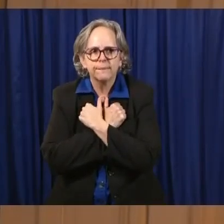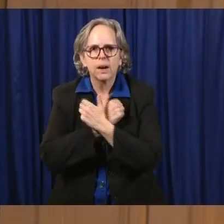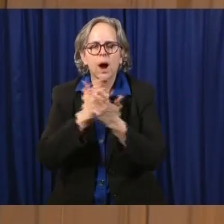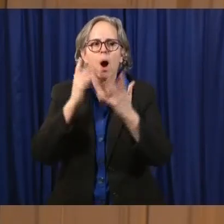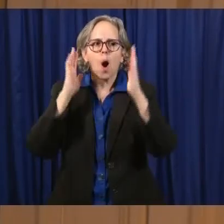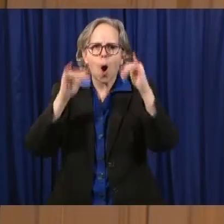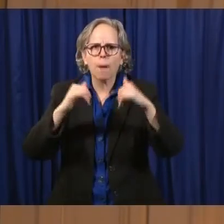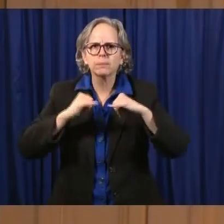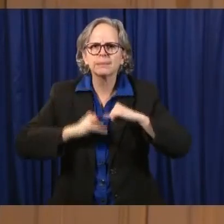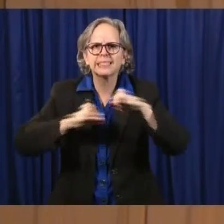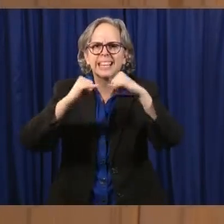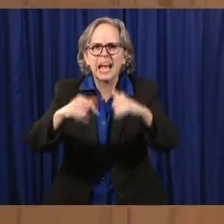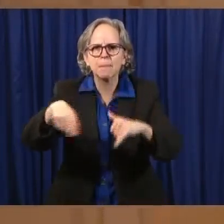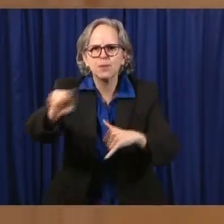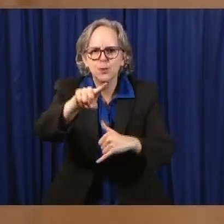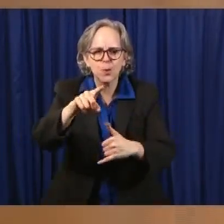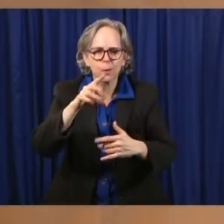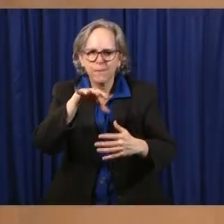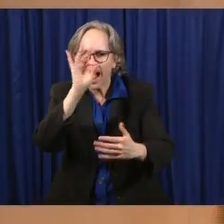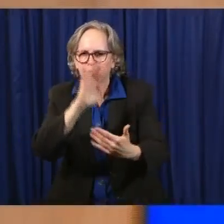during this time. Thank you.